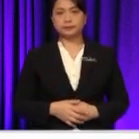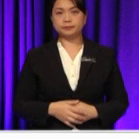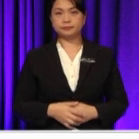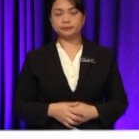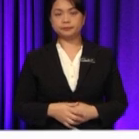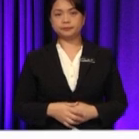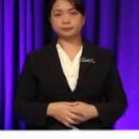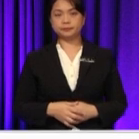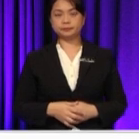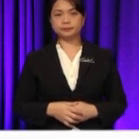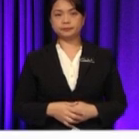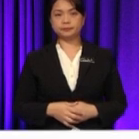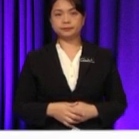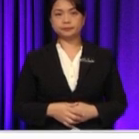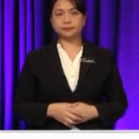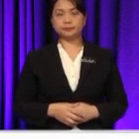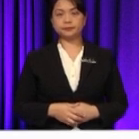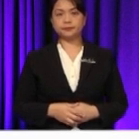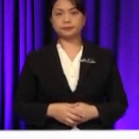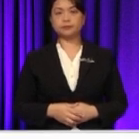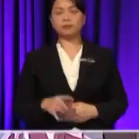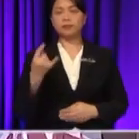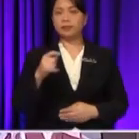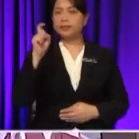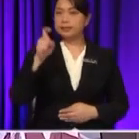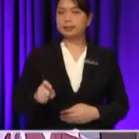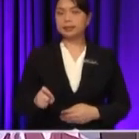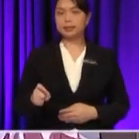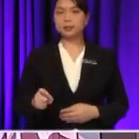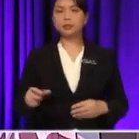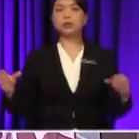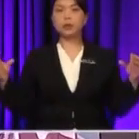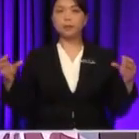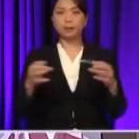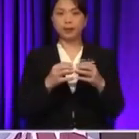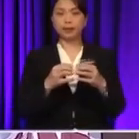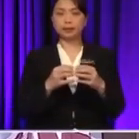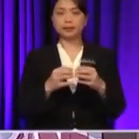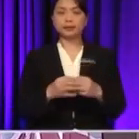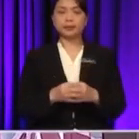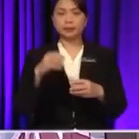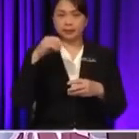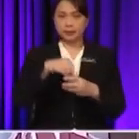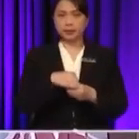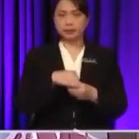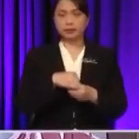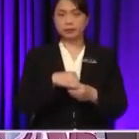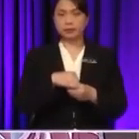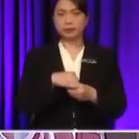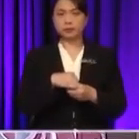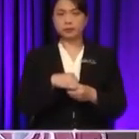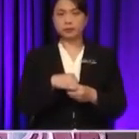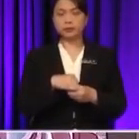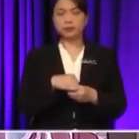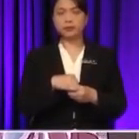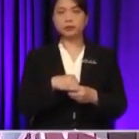right. So with this adjective, they are going to combine or include this adjective into the given phrases to make a thesis